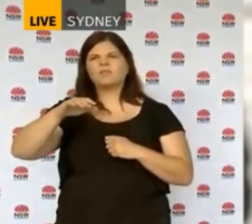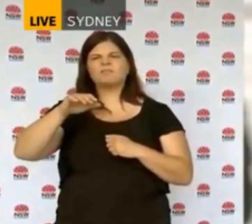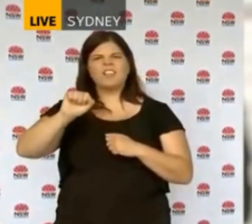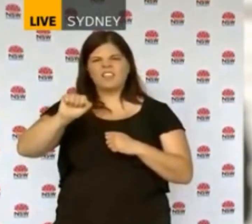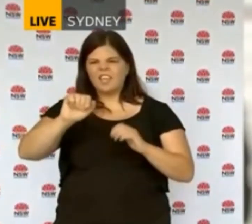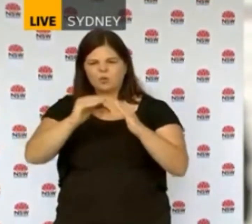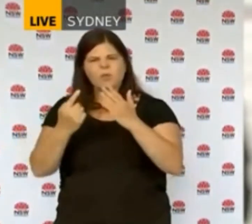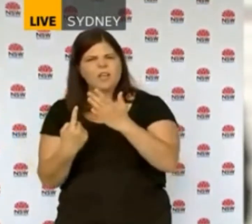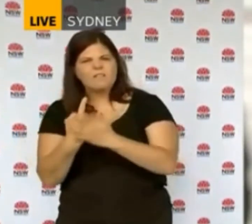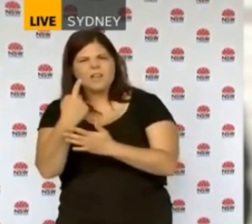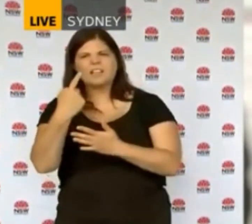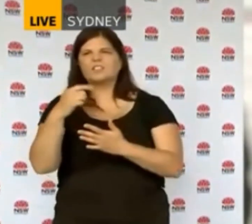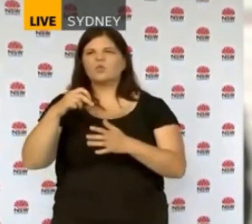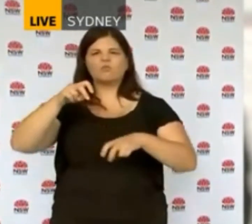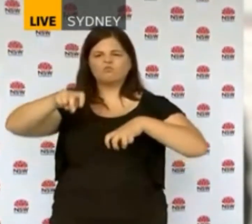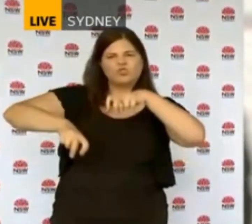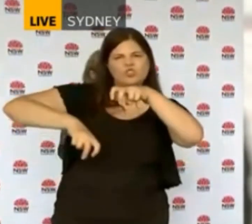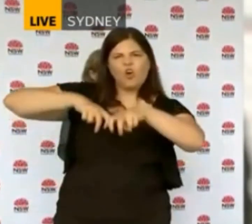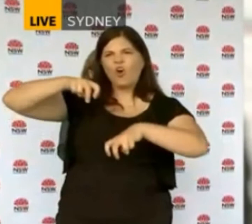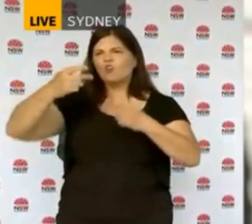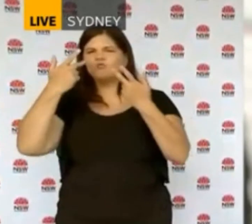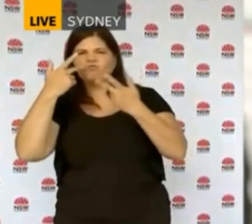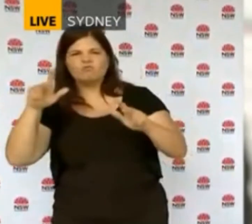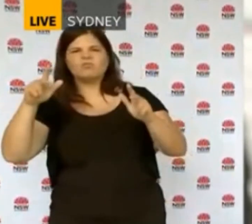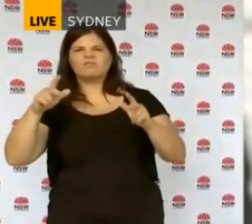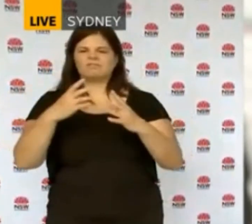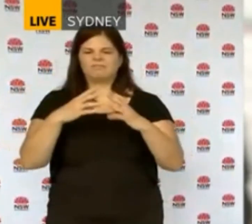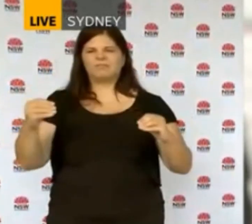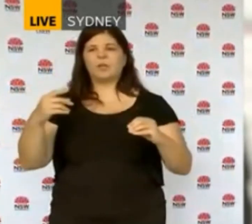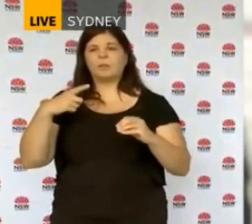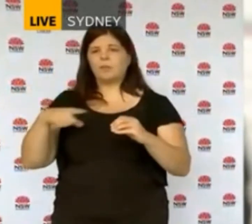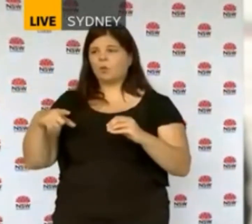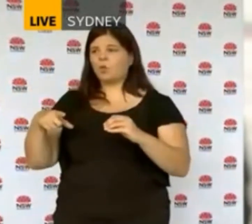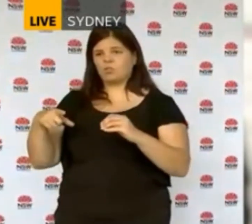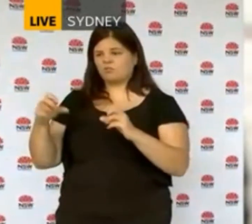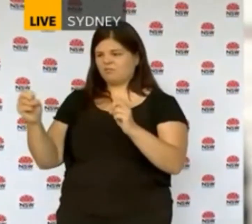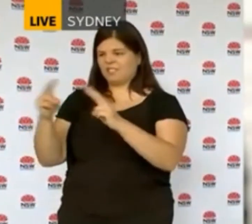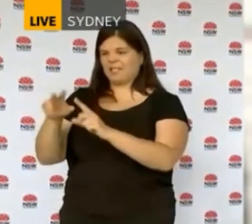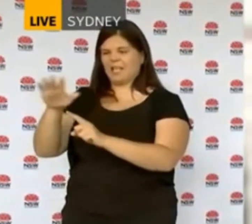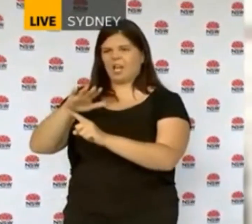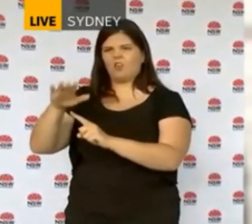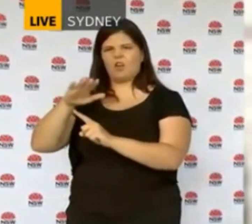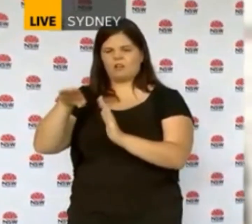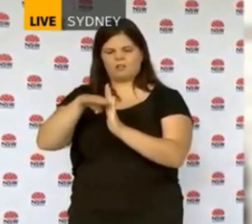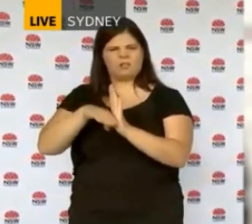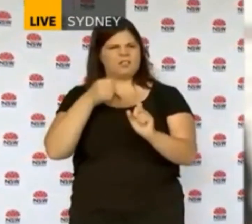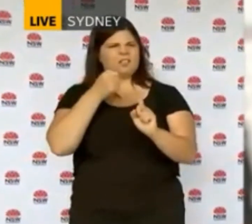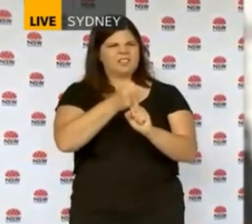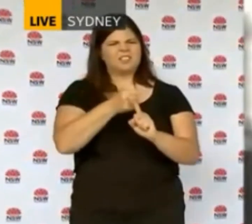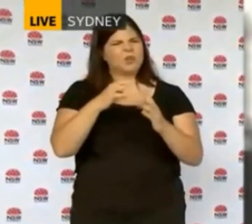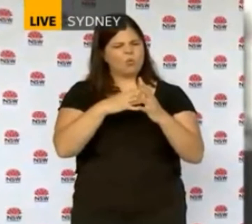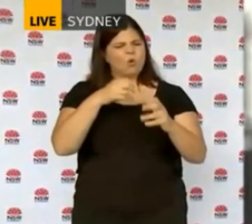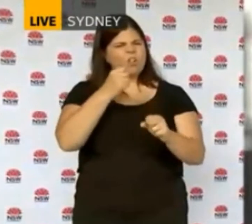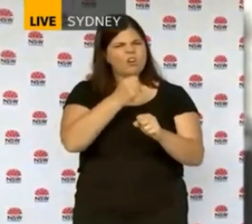community events go under because the Greater Sydney restrictions are impacting the whole state. Why is Wollongong still grouped with